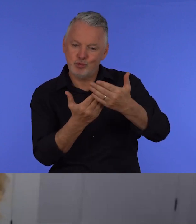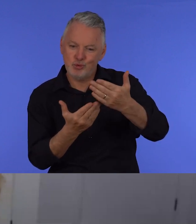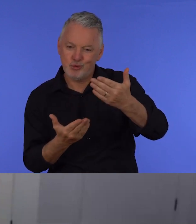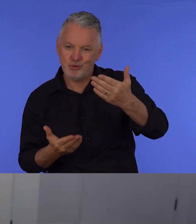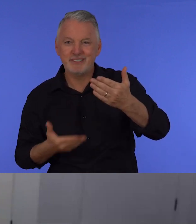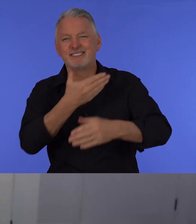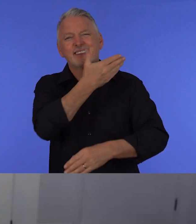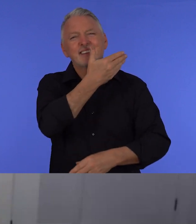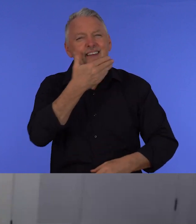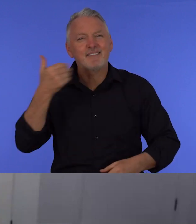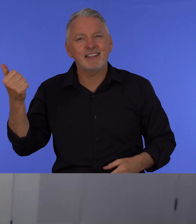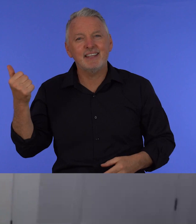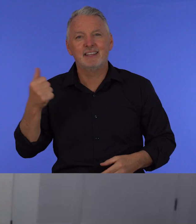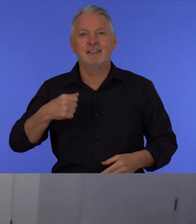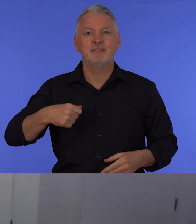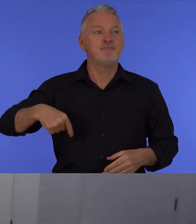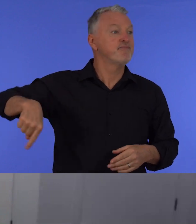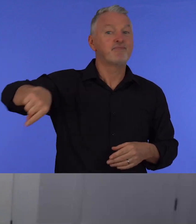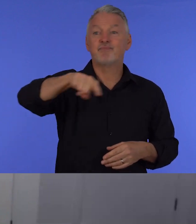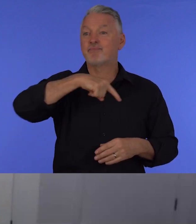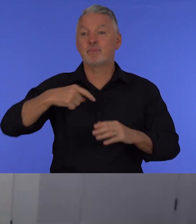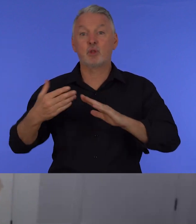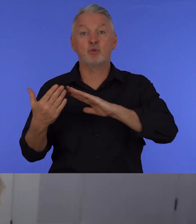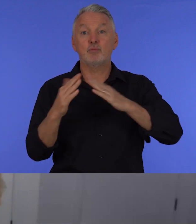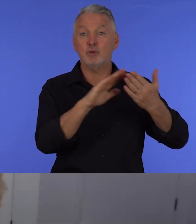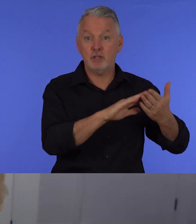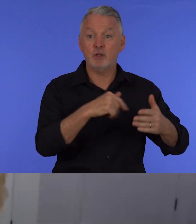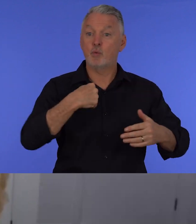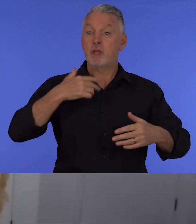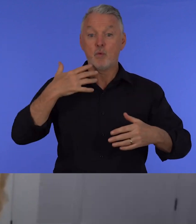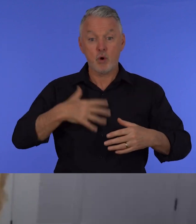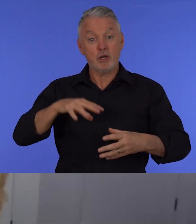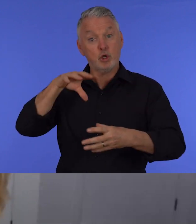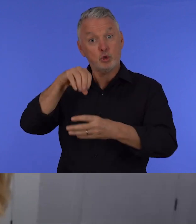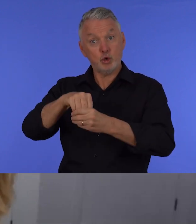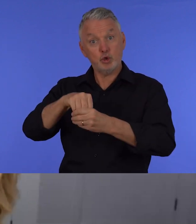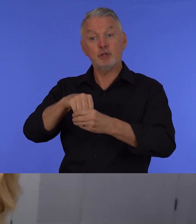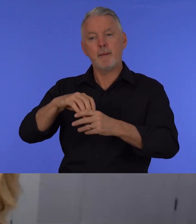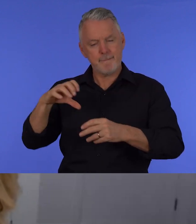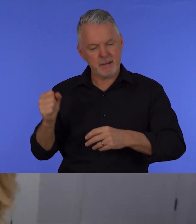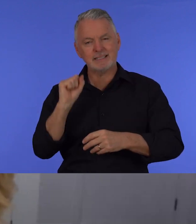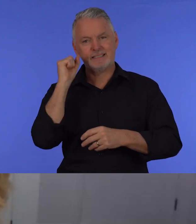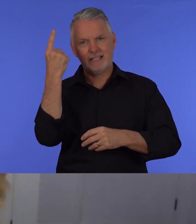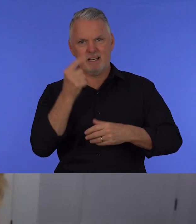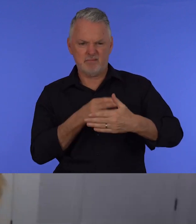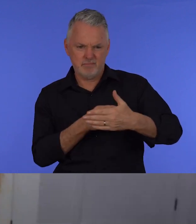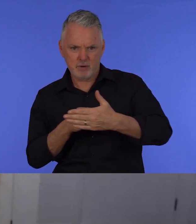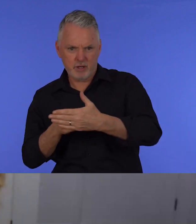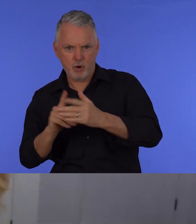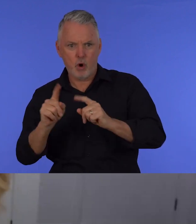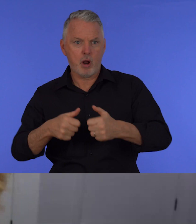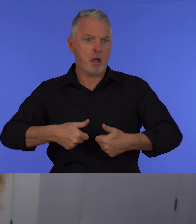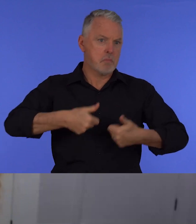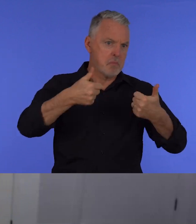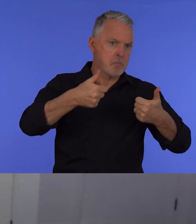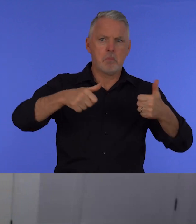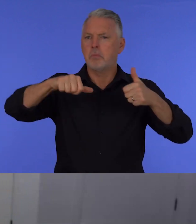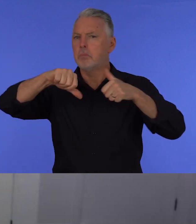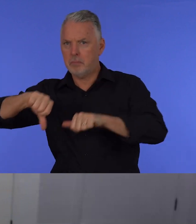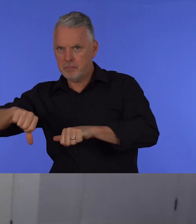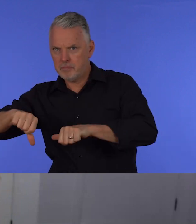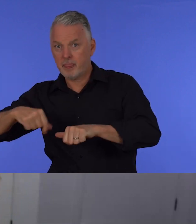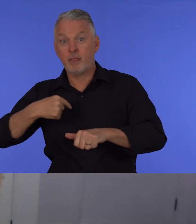Ainsley, thank you so much for your time and for sharing your family story. As a community, if we want true inclusion, it's essential to understand